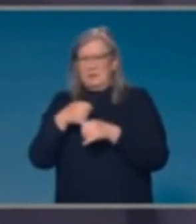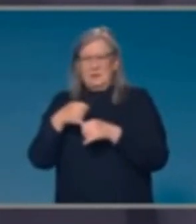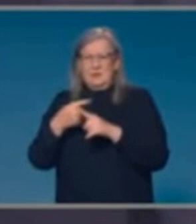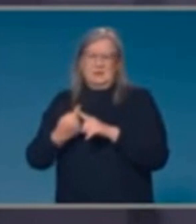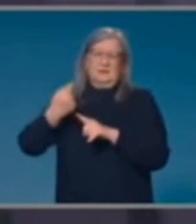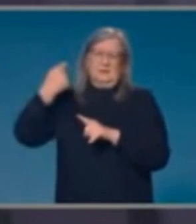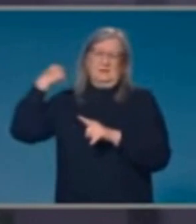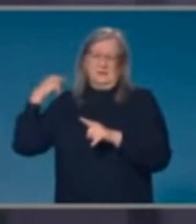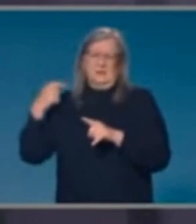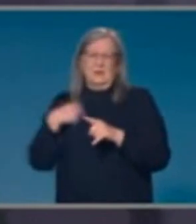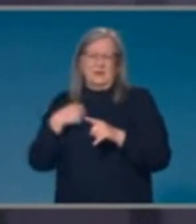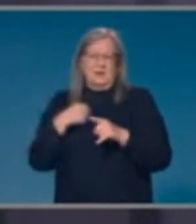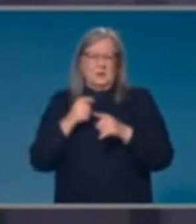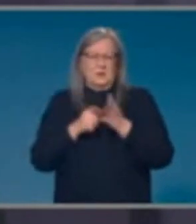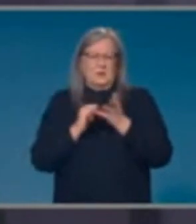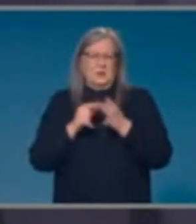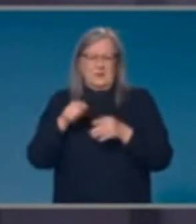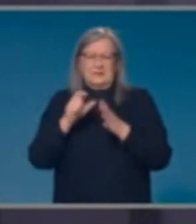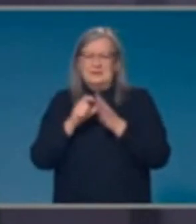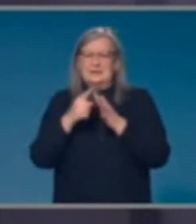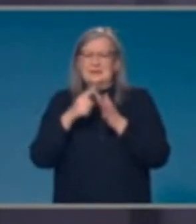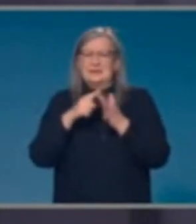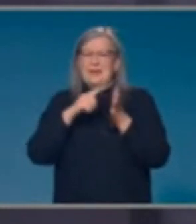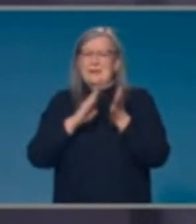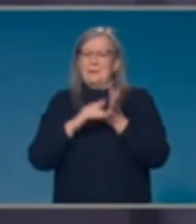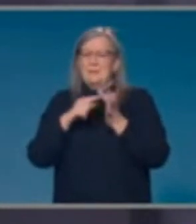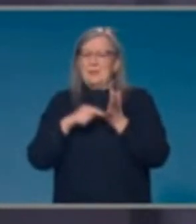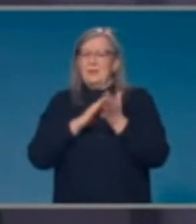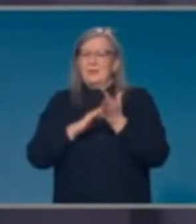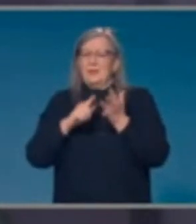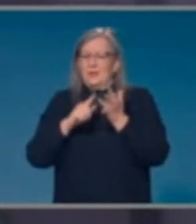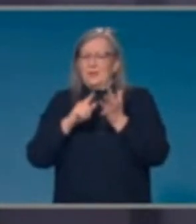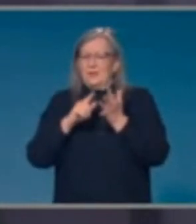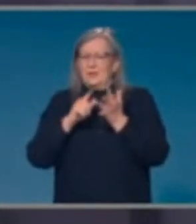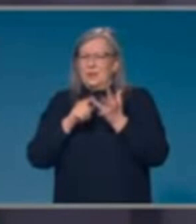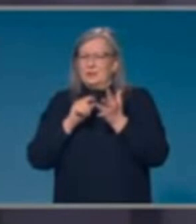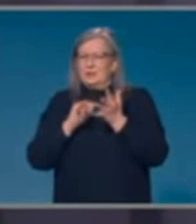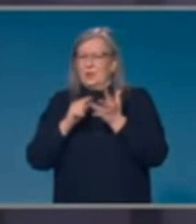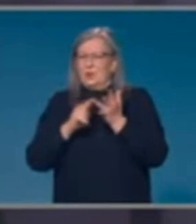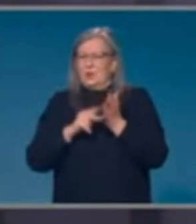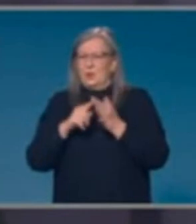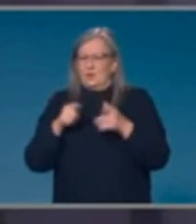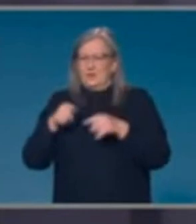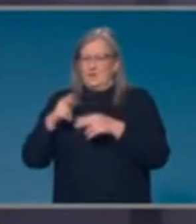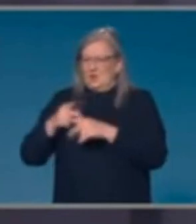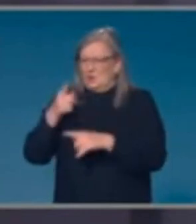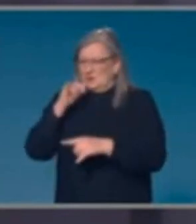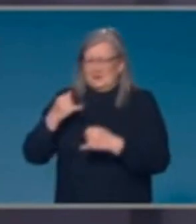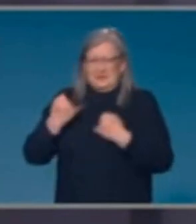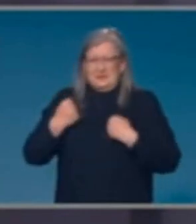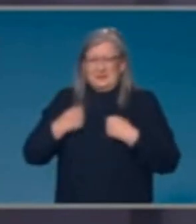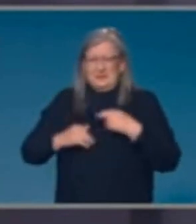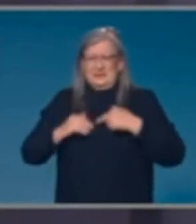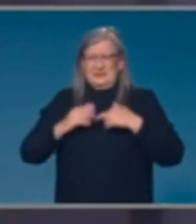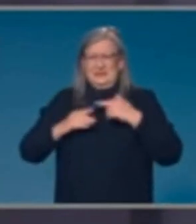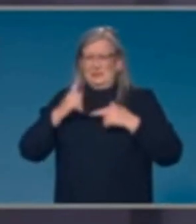dampens down the immune response in that severe illness. People in intensive care, it's the immune system overreacting to the virus, which